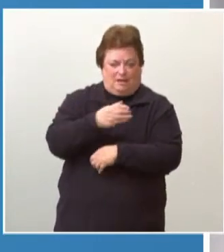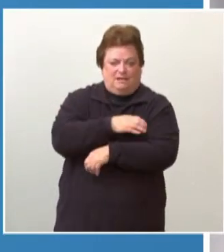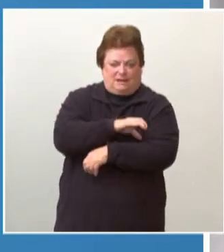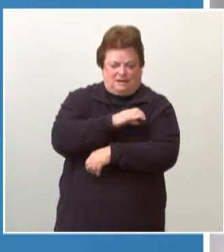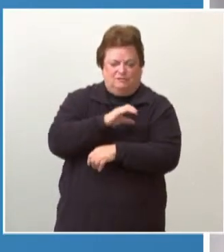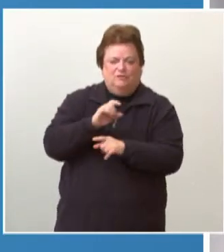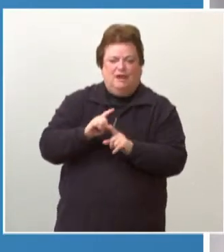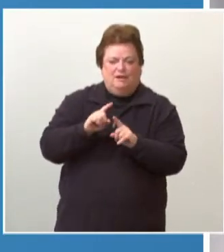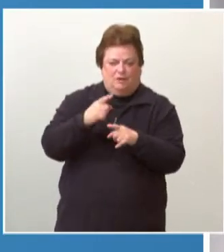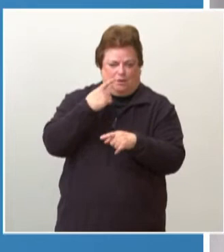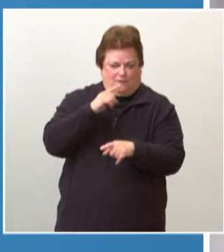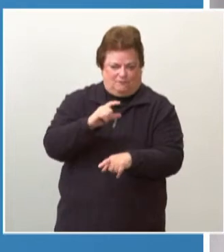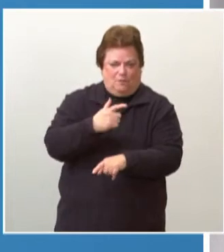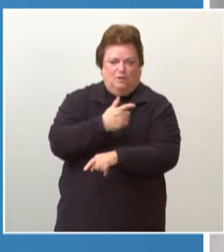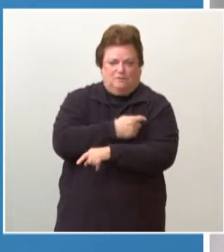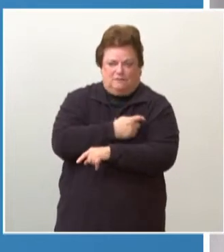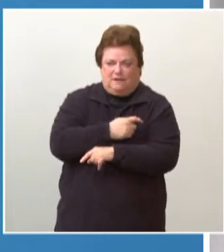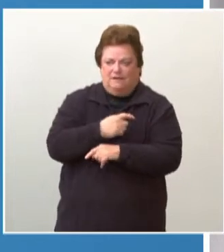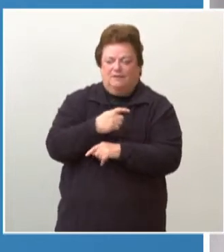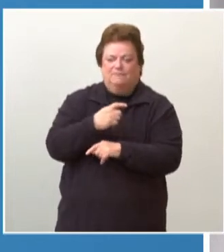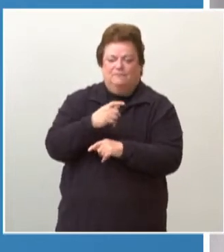more information at